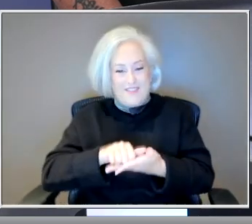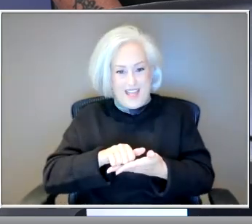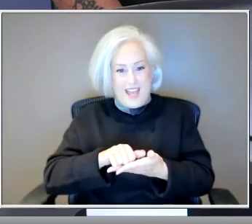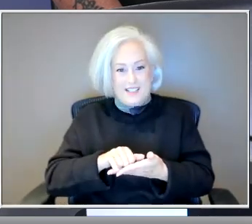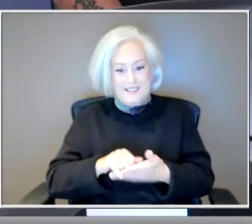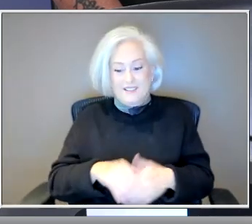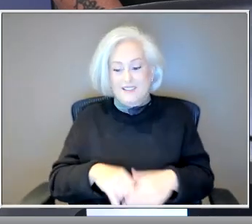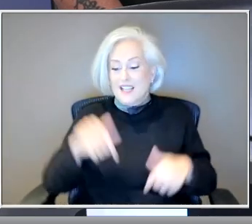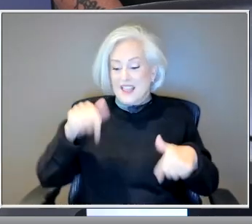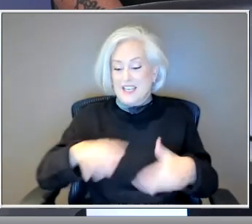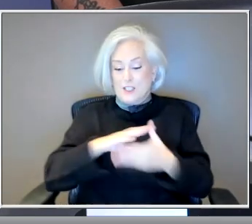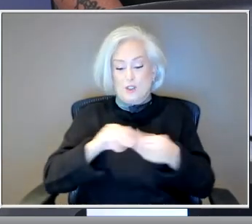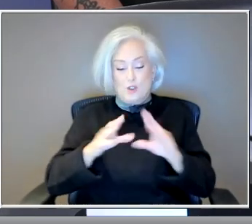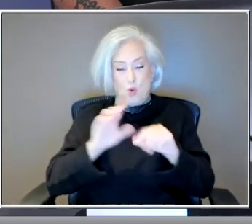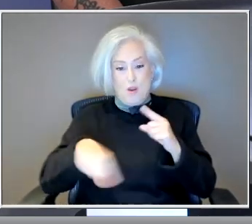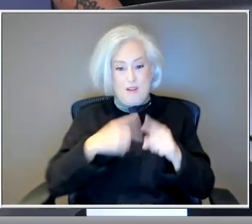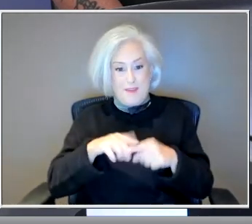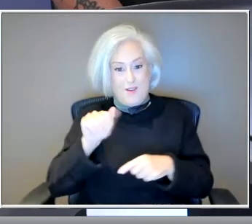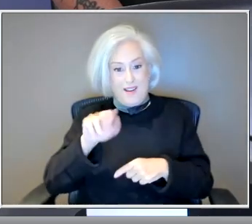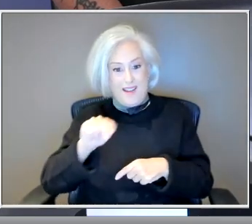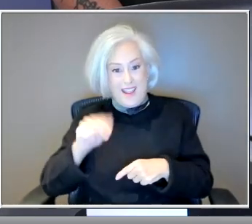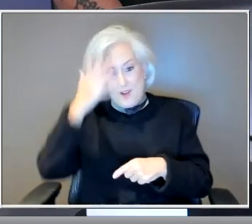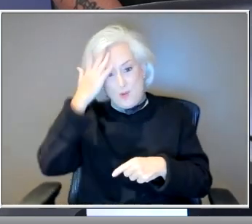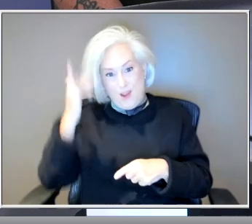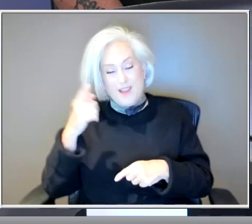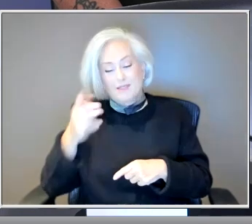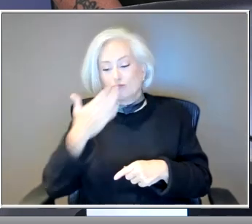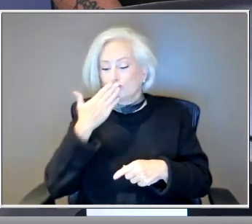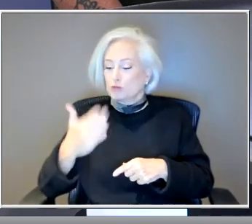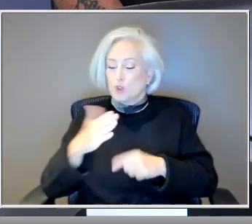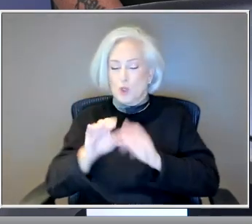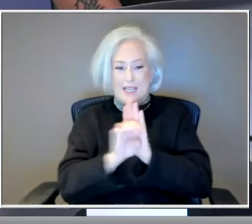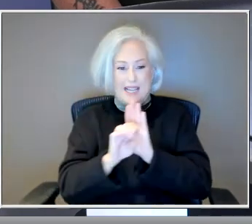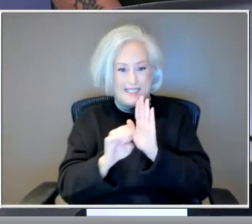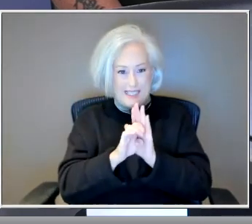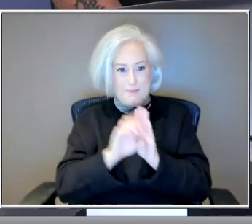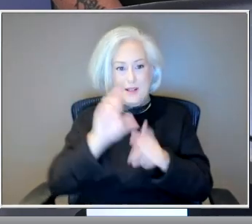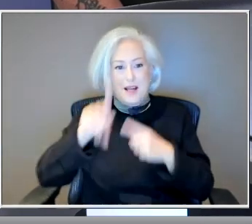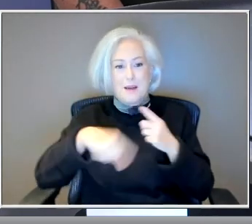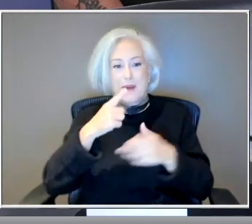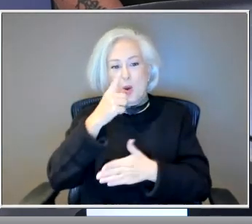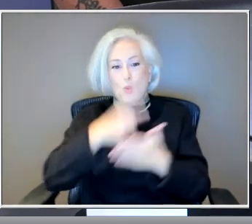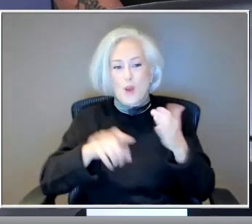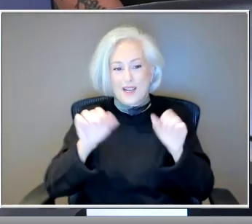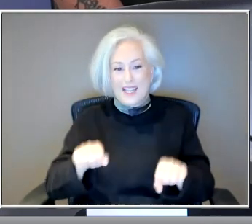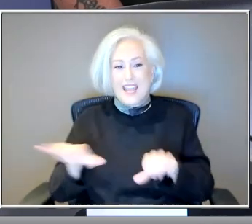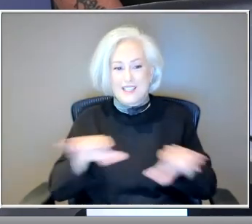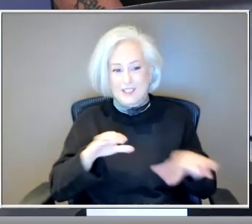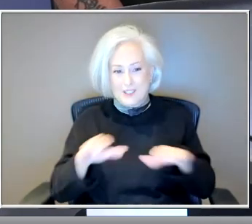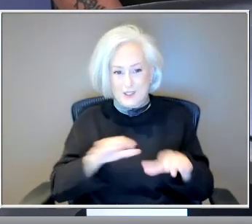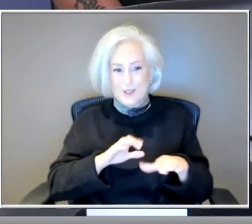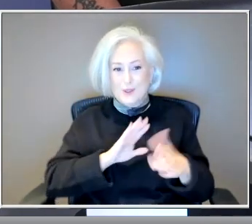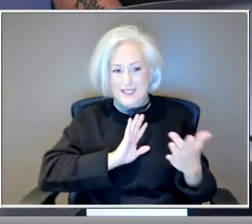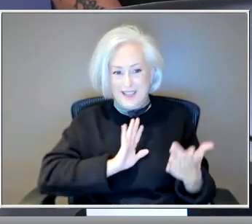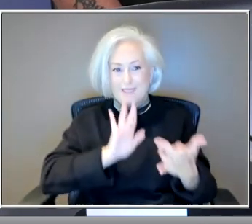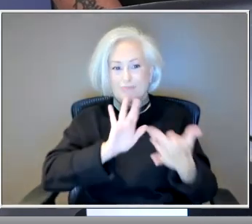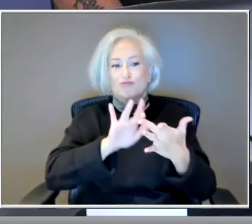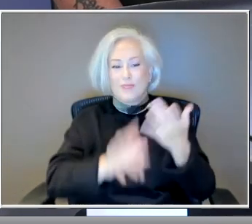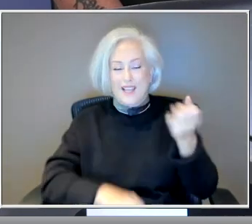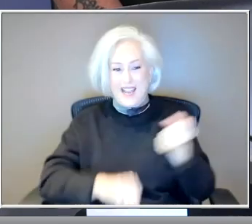because I think that you're a great example of just what we can do and reaching out and advocating for yourself.